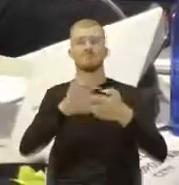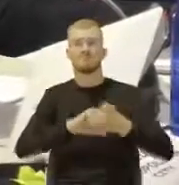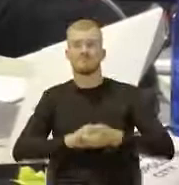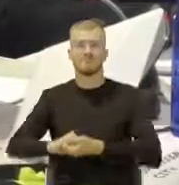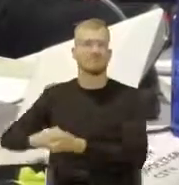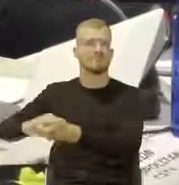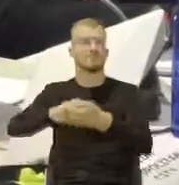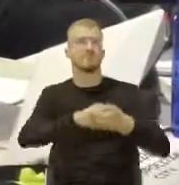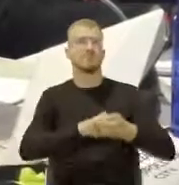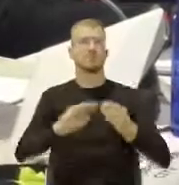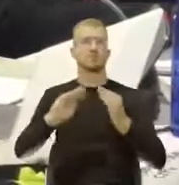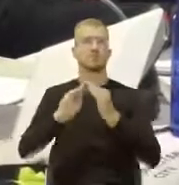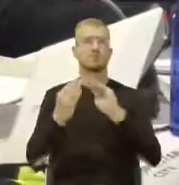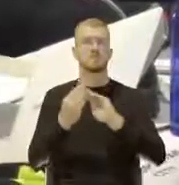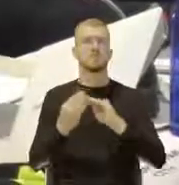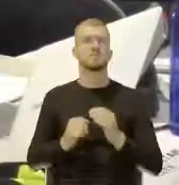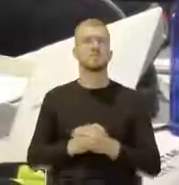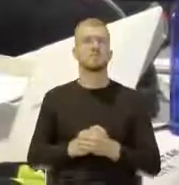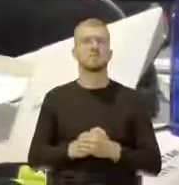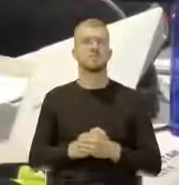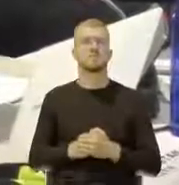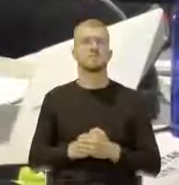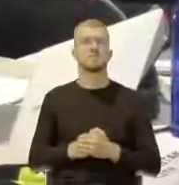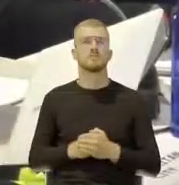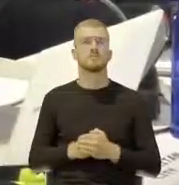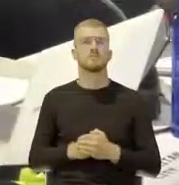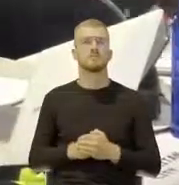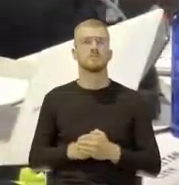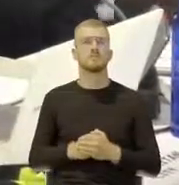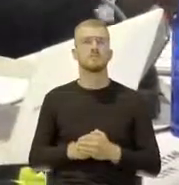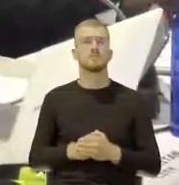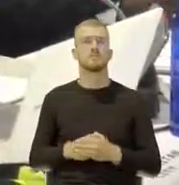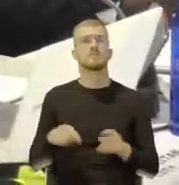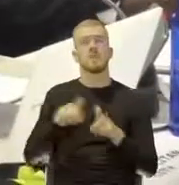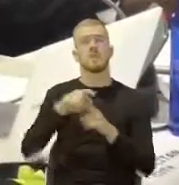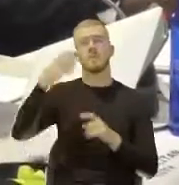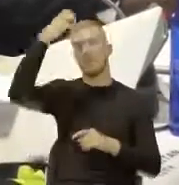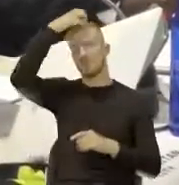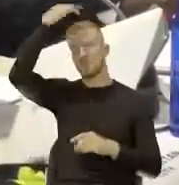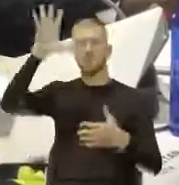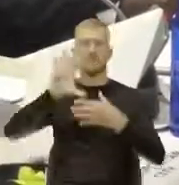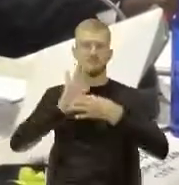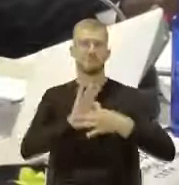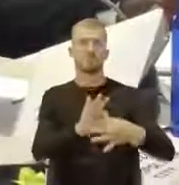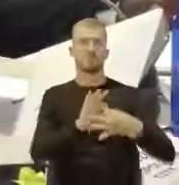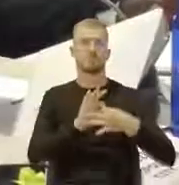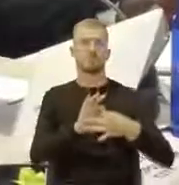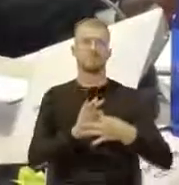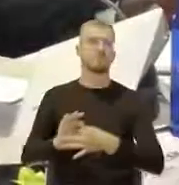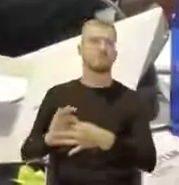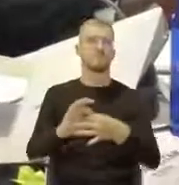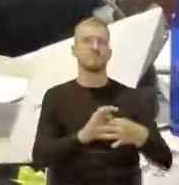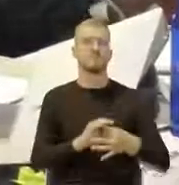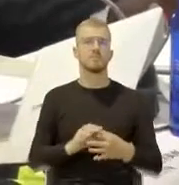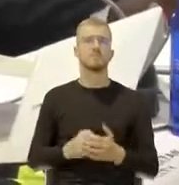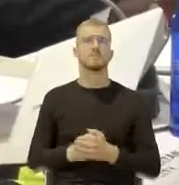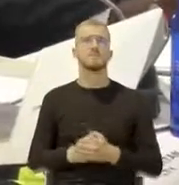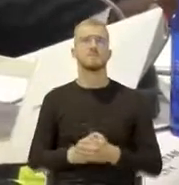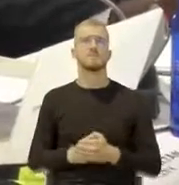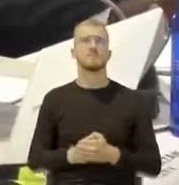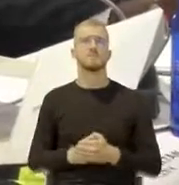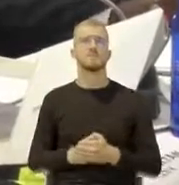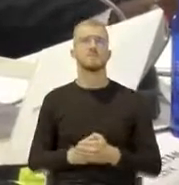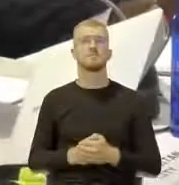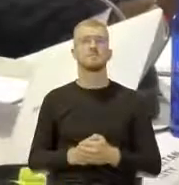is expected to present political will as well as plan of practical